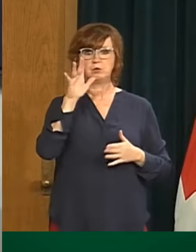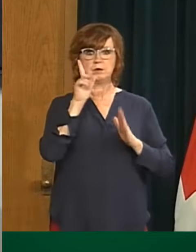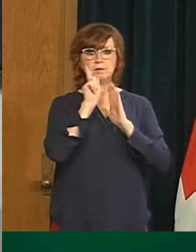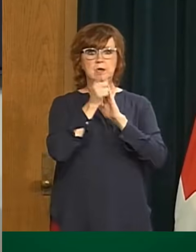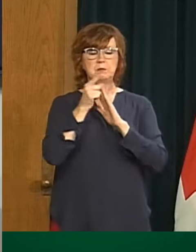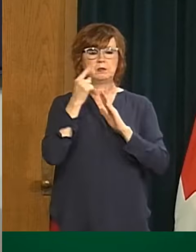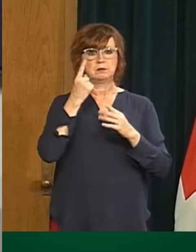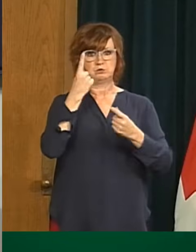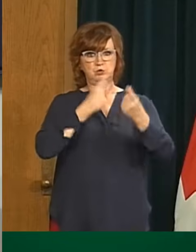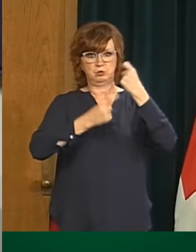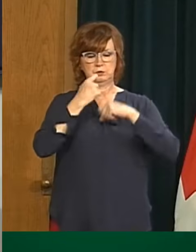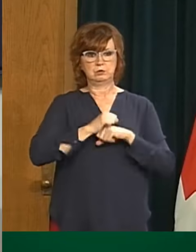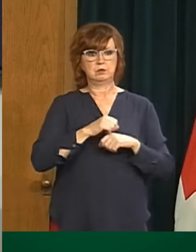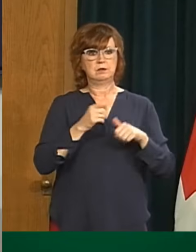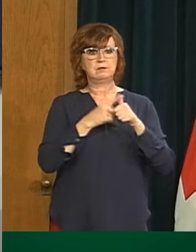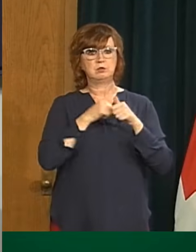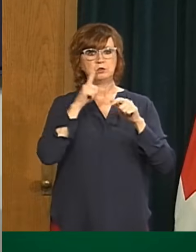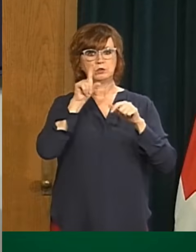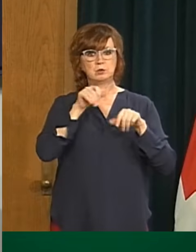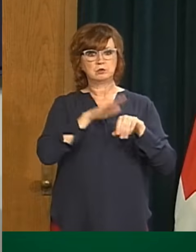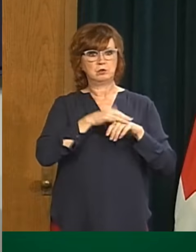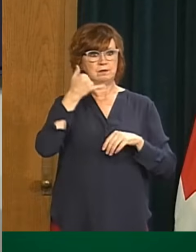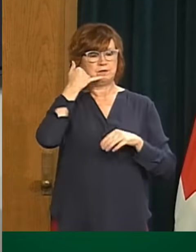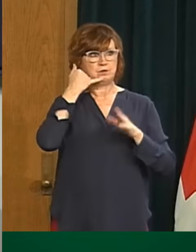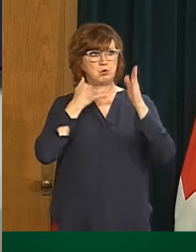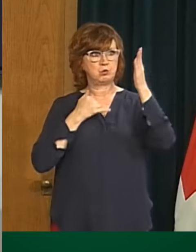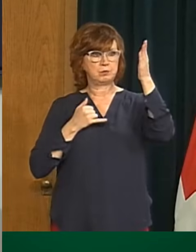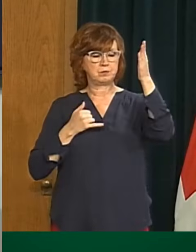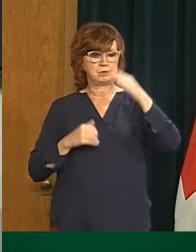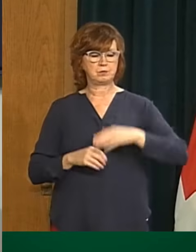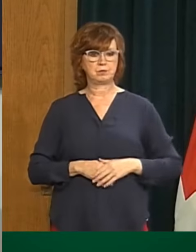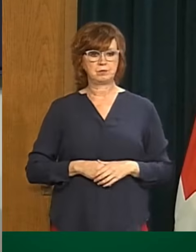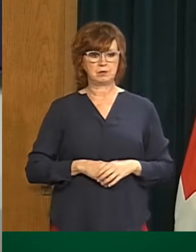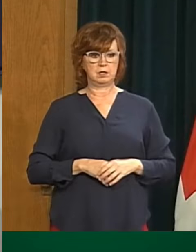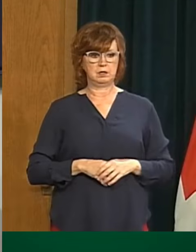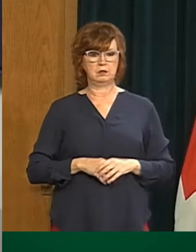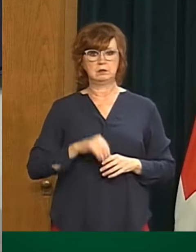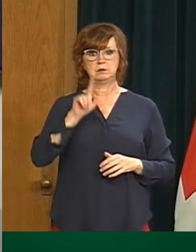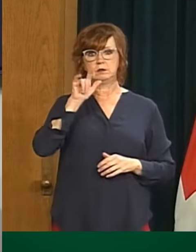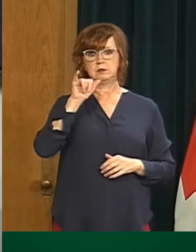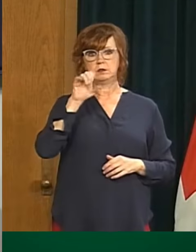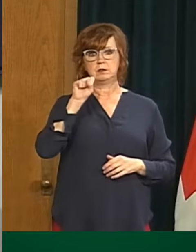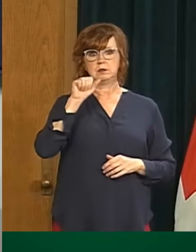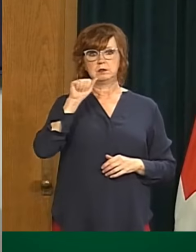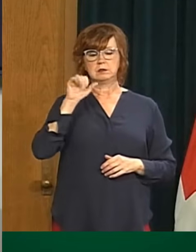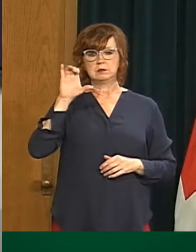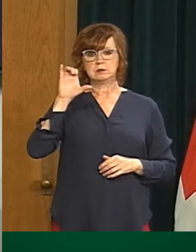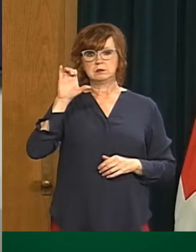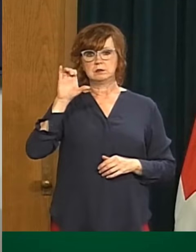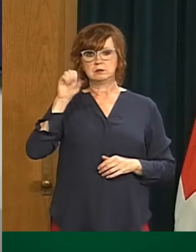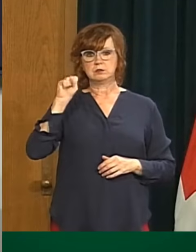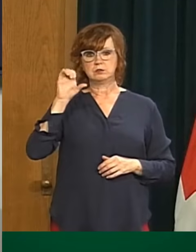for questions. We'll take our first question from the line, operator. We have Lisa Schick with